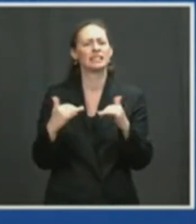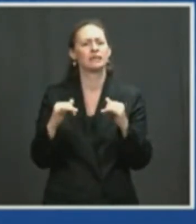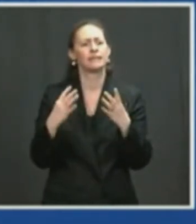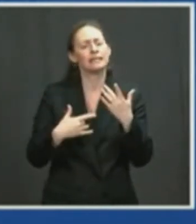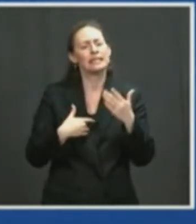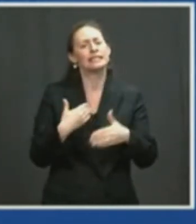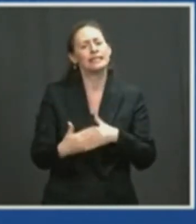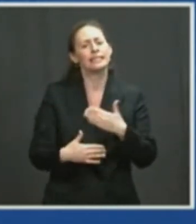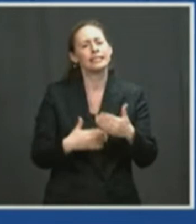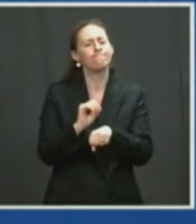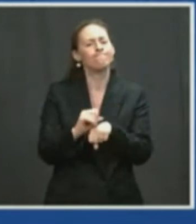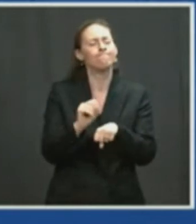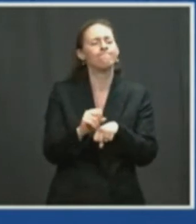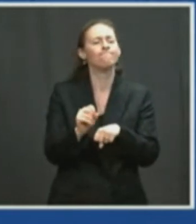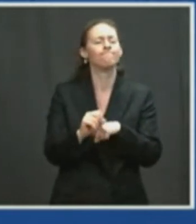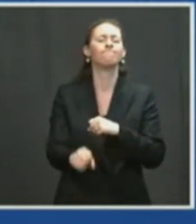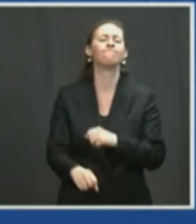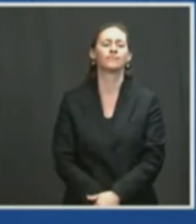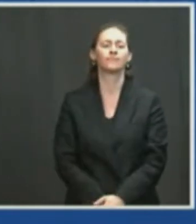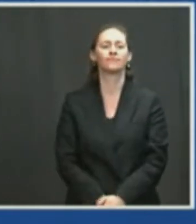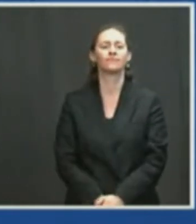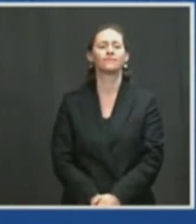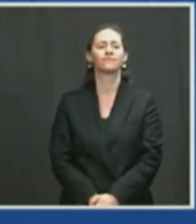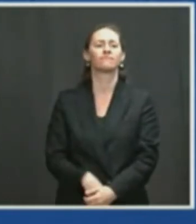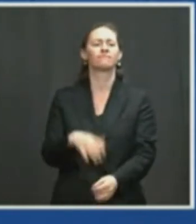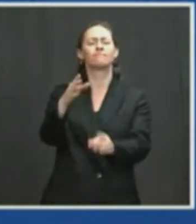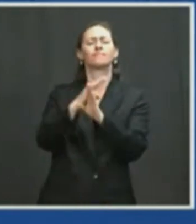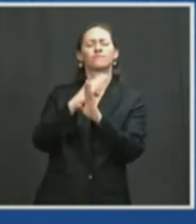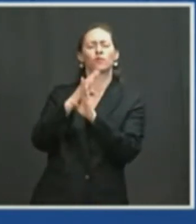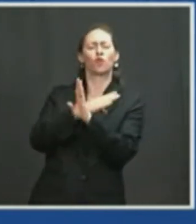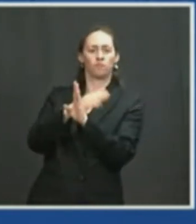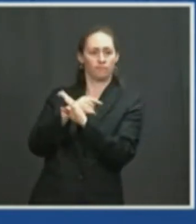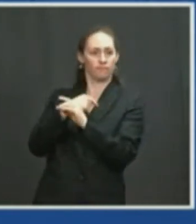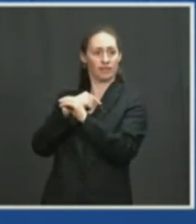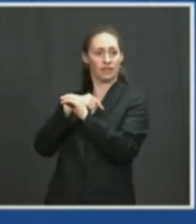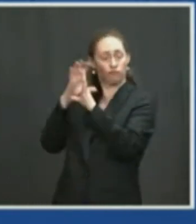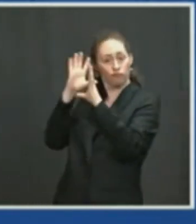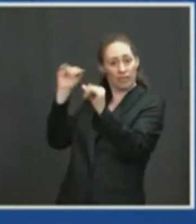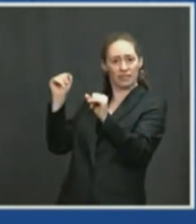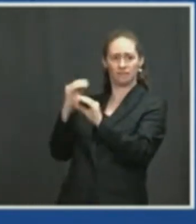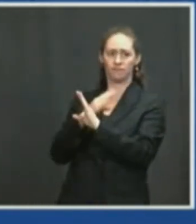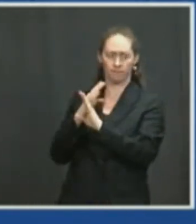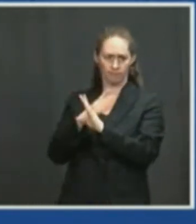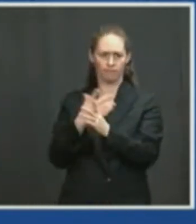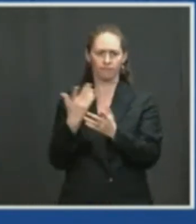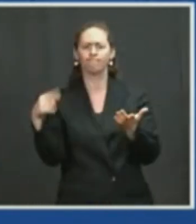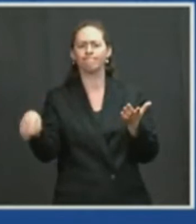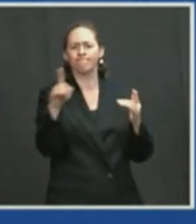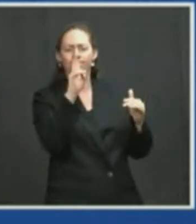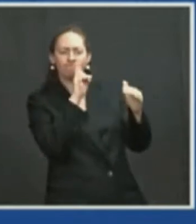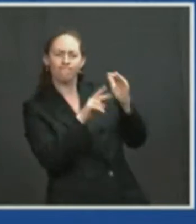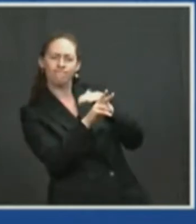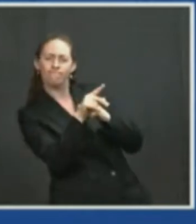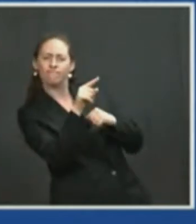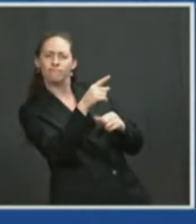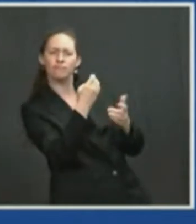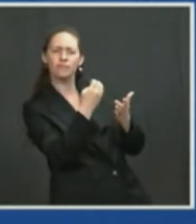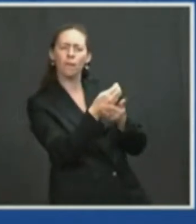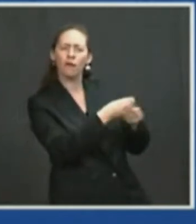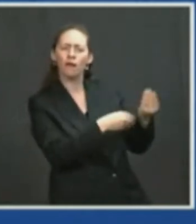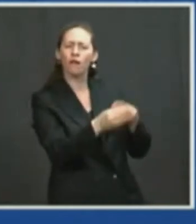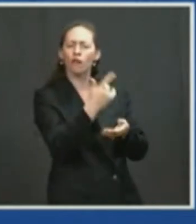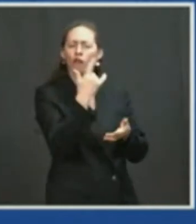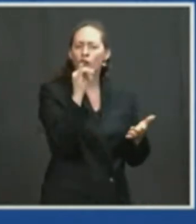projecting that the American economy would grow by 3 or 4% in 2021, this year.